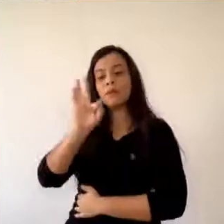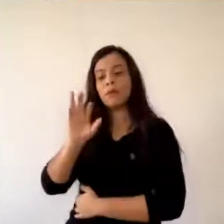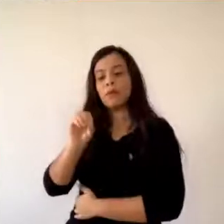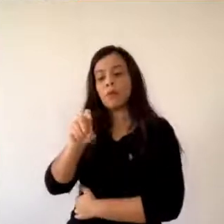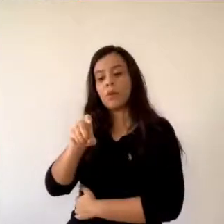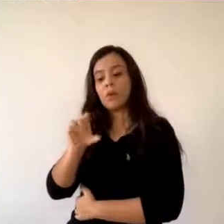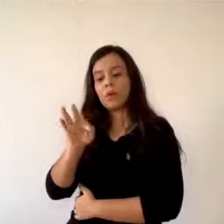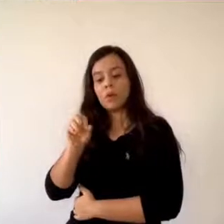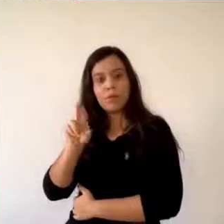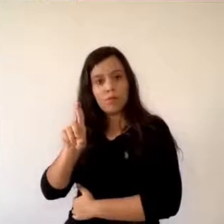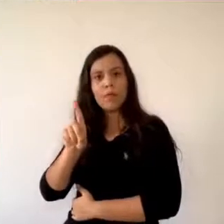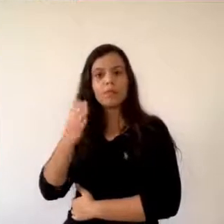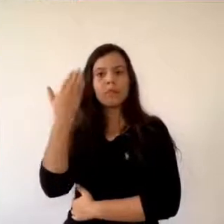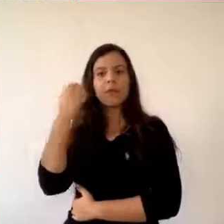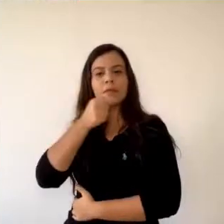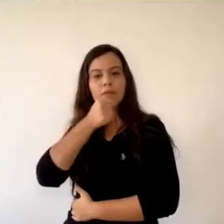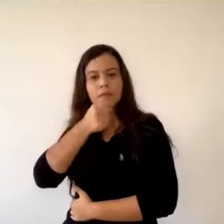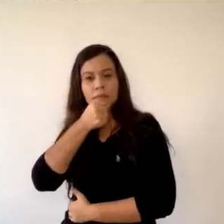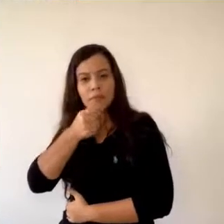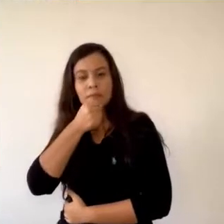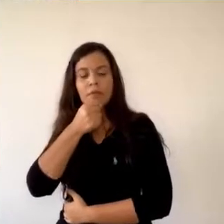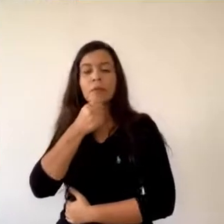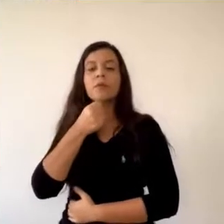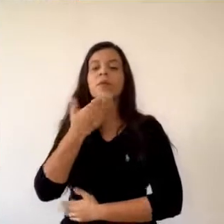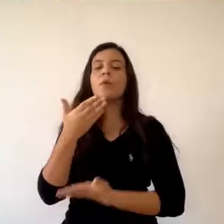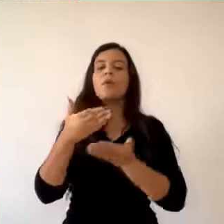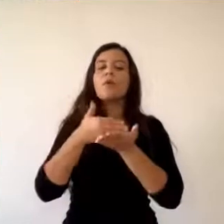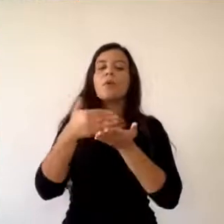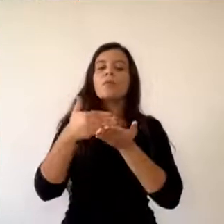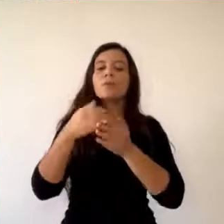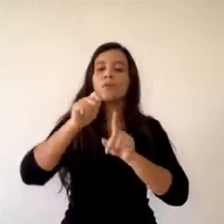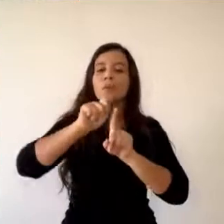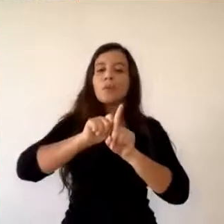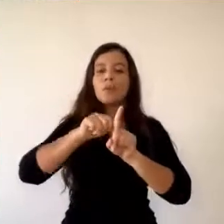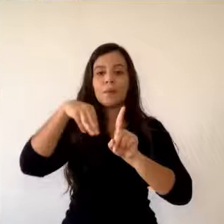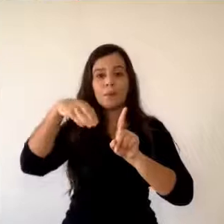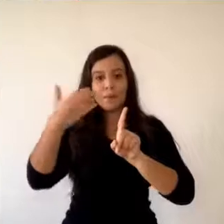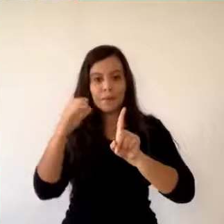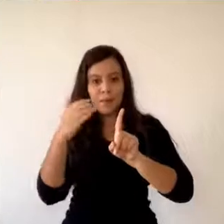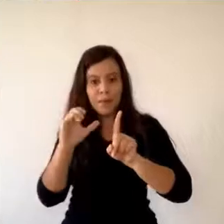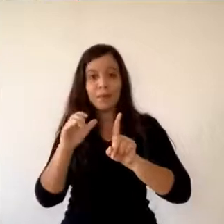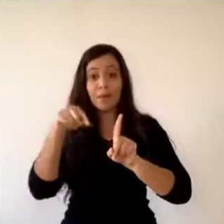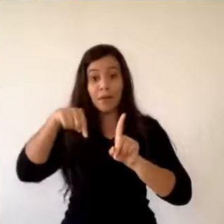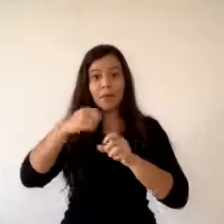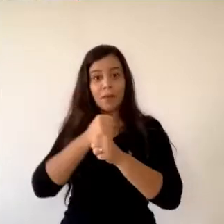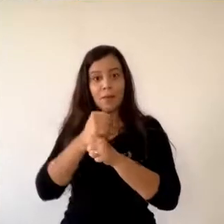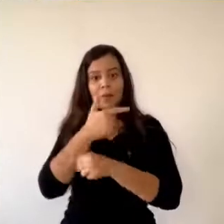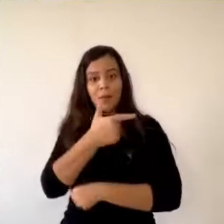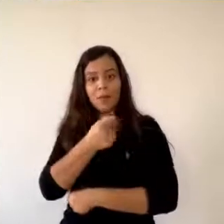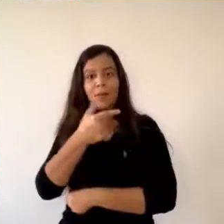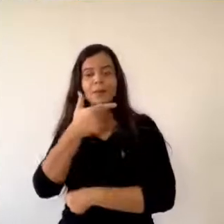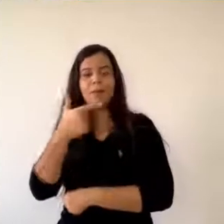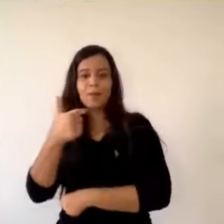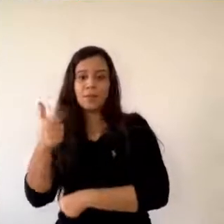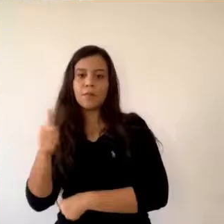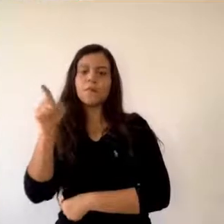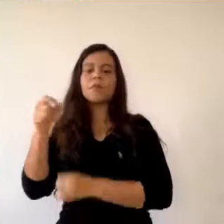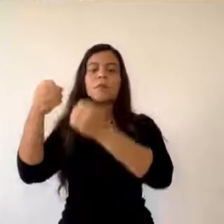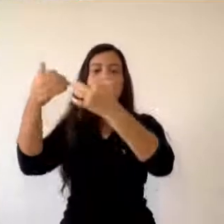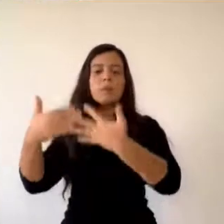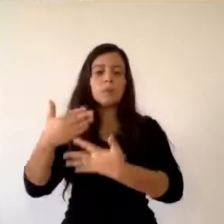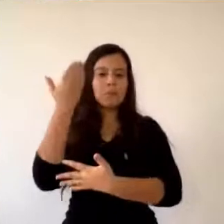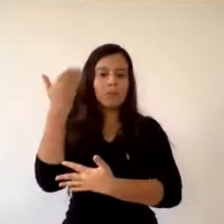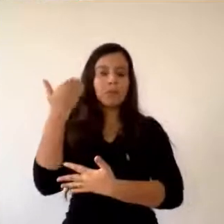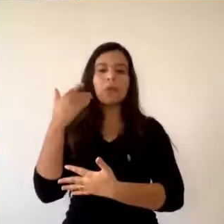podcast that was recorded for Oxford University, launched in March of this year. And in this podcast, you explained